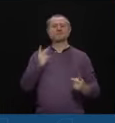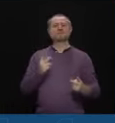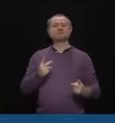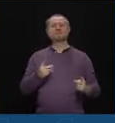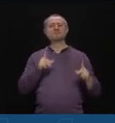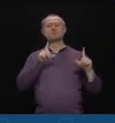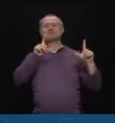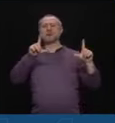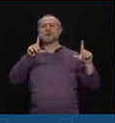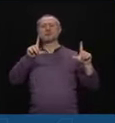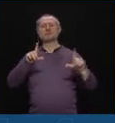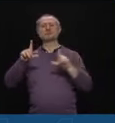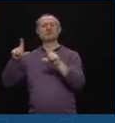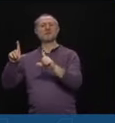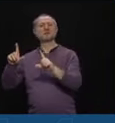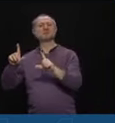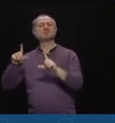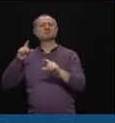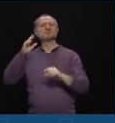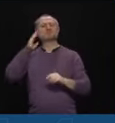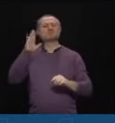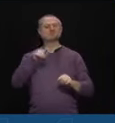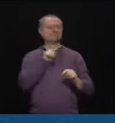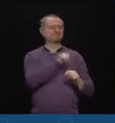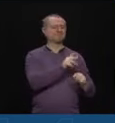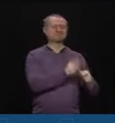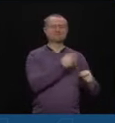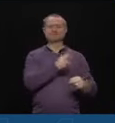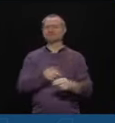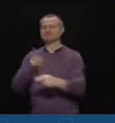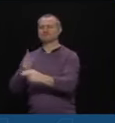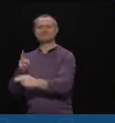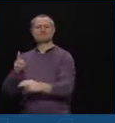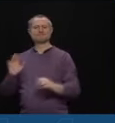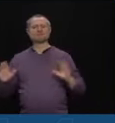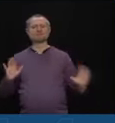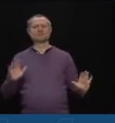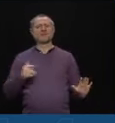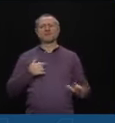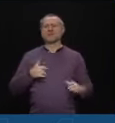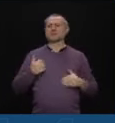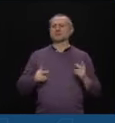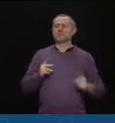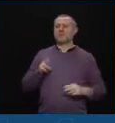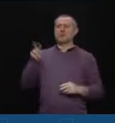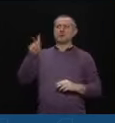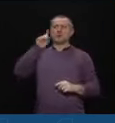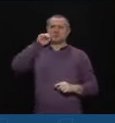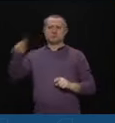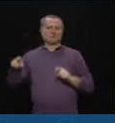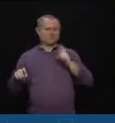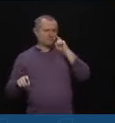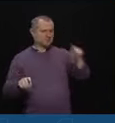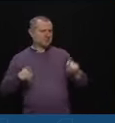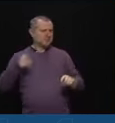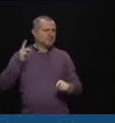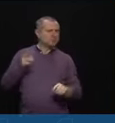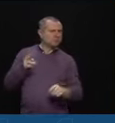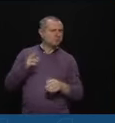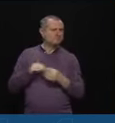understand that there's a history we want to celebrate and talk about, and then there's the history that exposes the